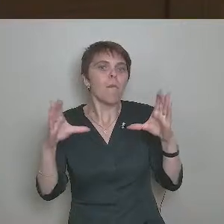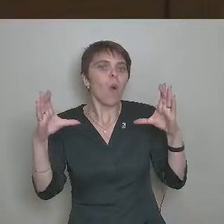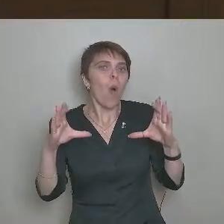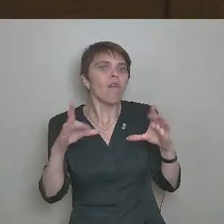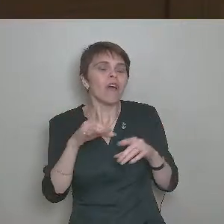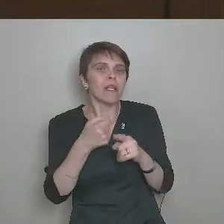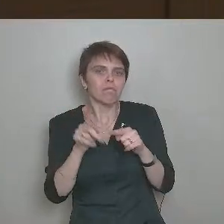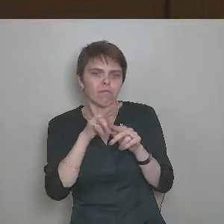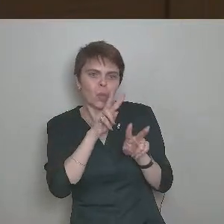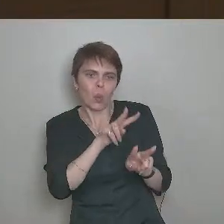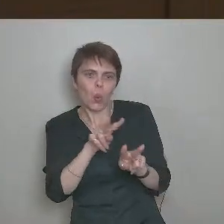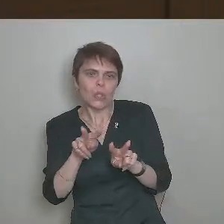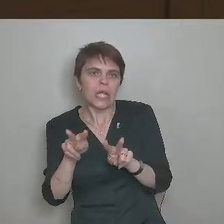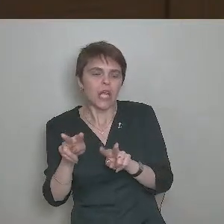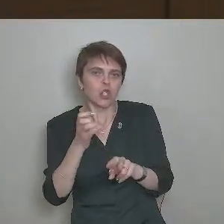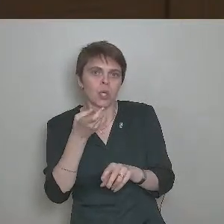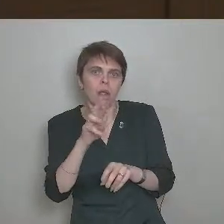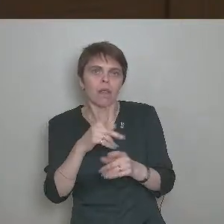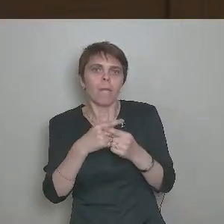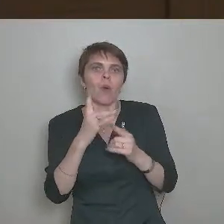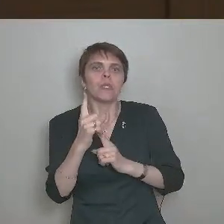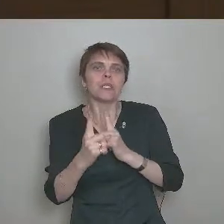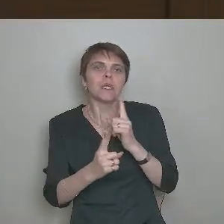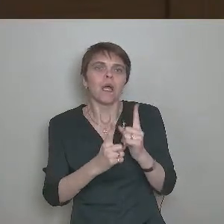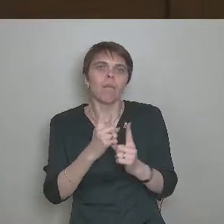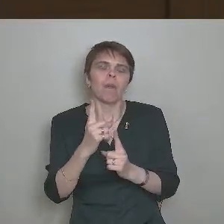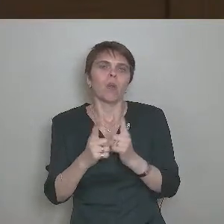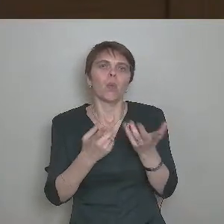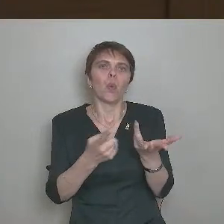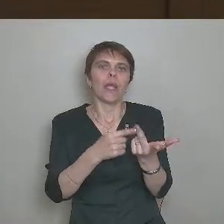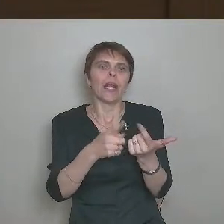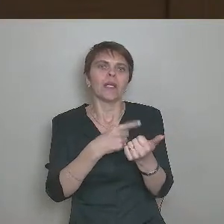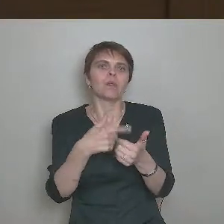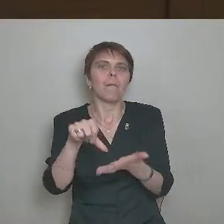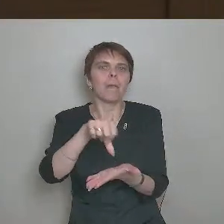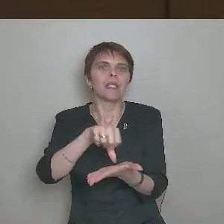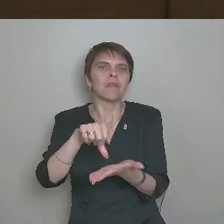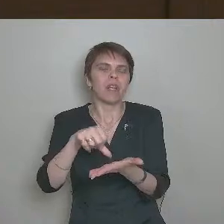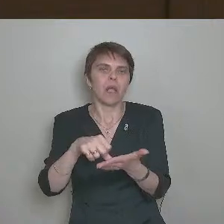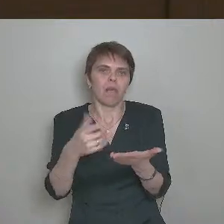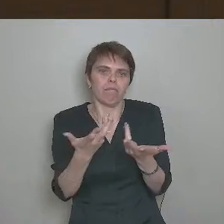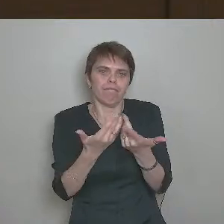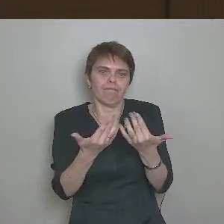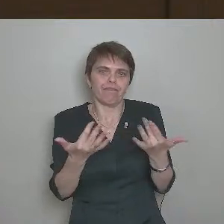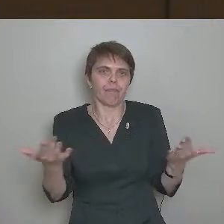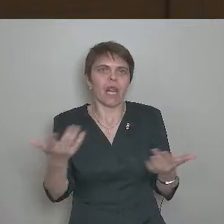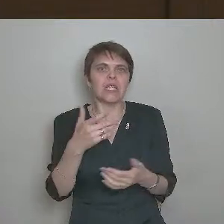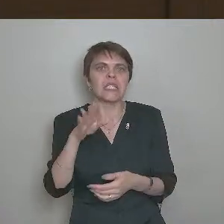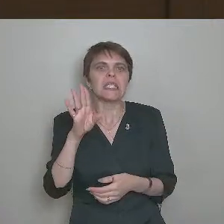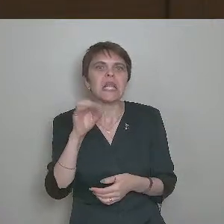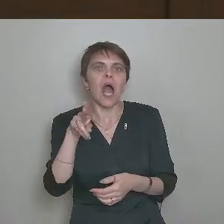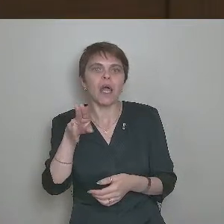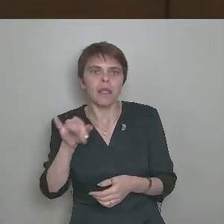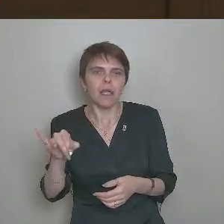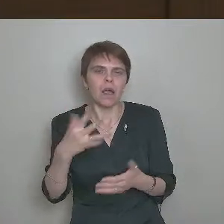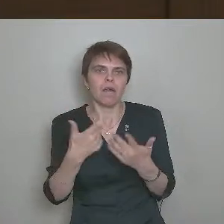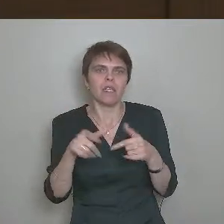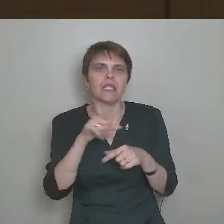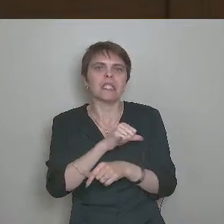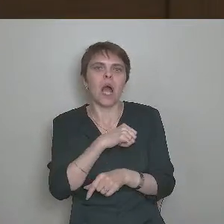but the question is different. I have seen one interesting survey about